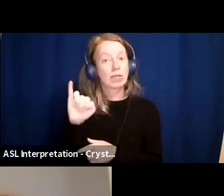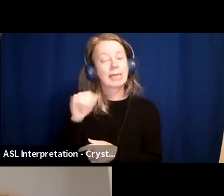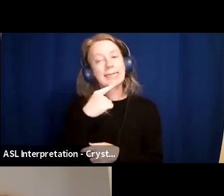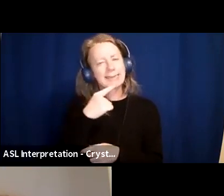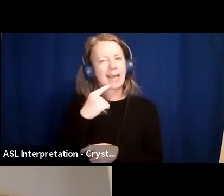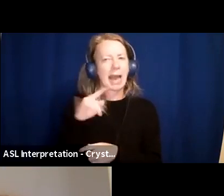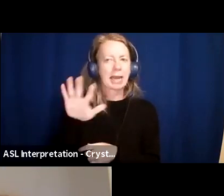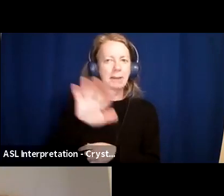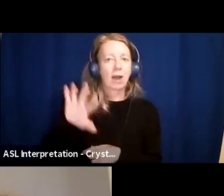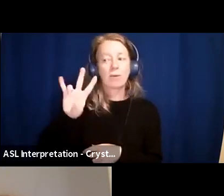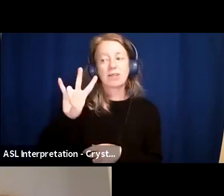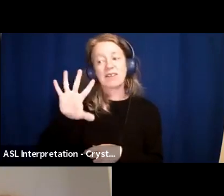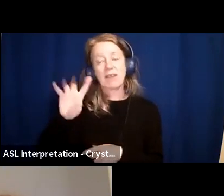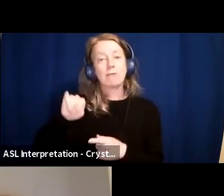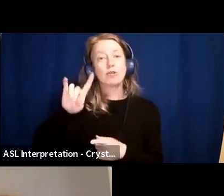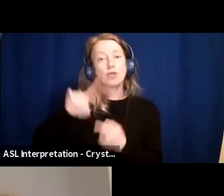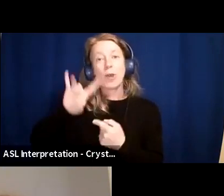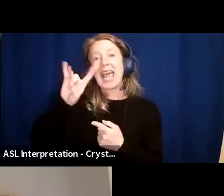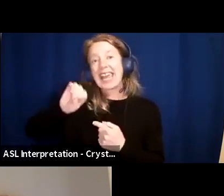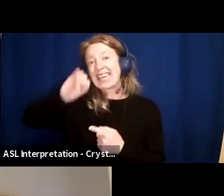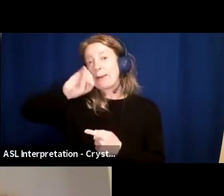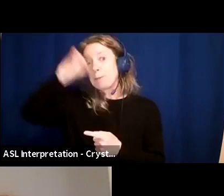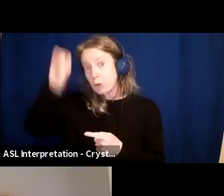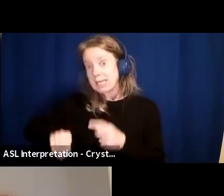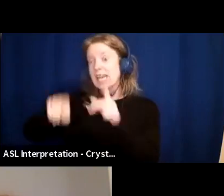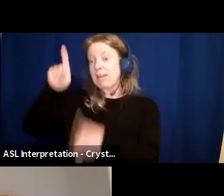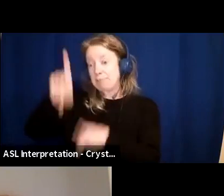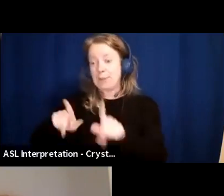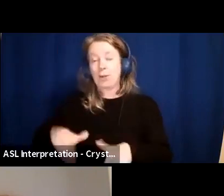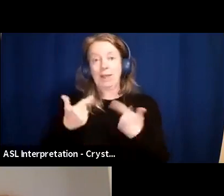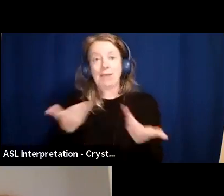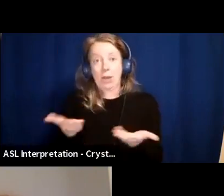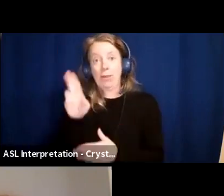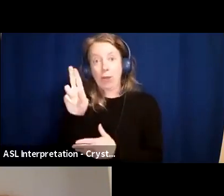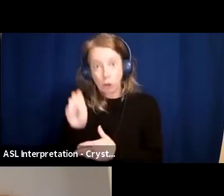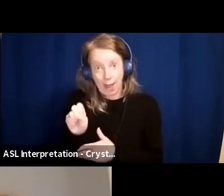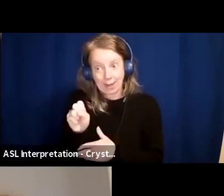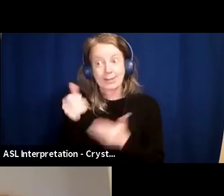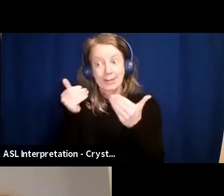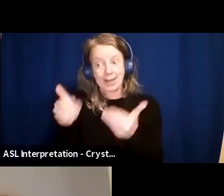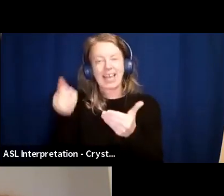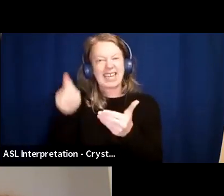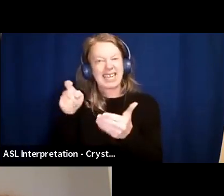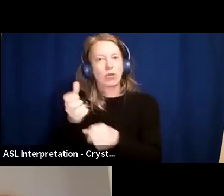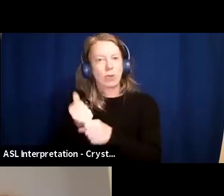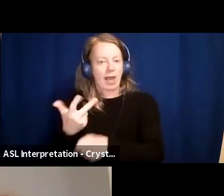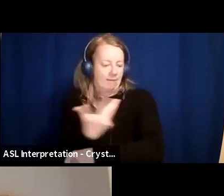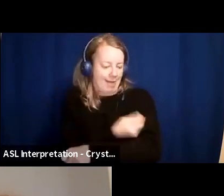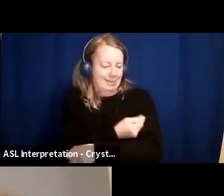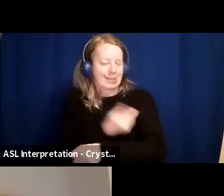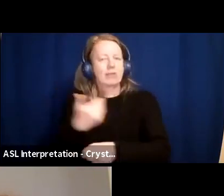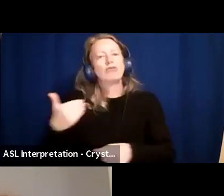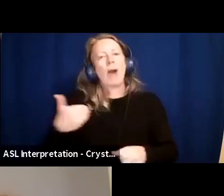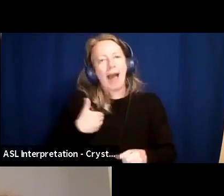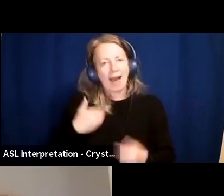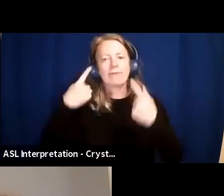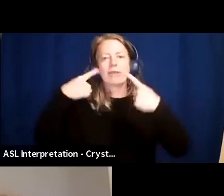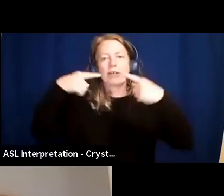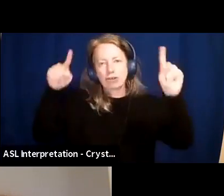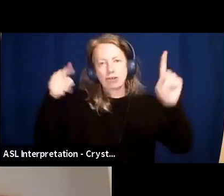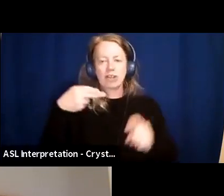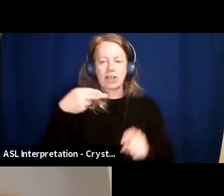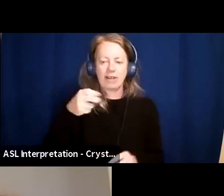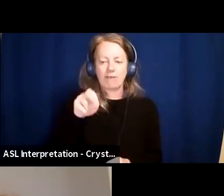vaccine in the United States to have that, immunity or prevention, so that the virus can